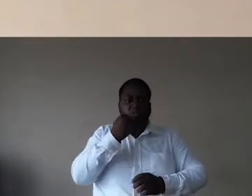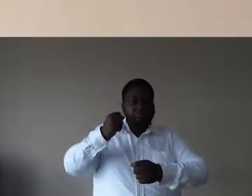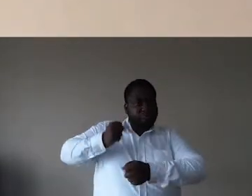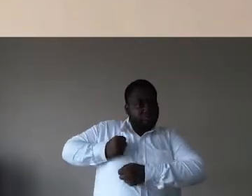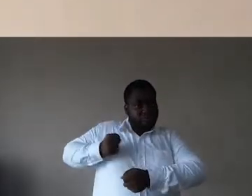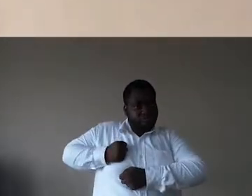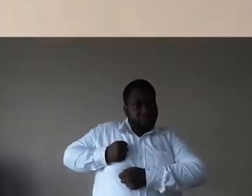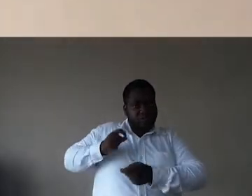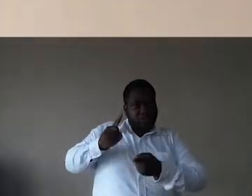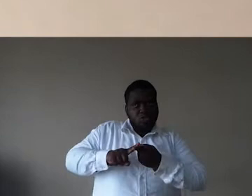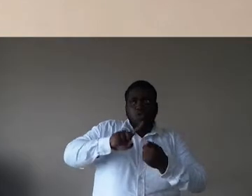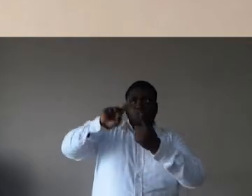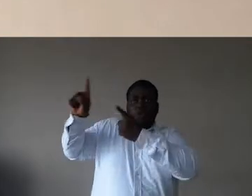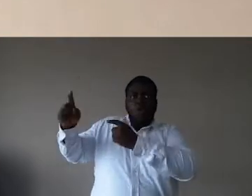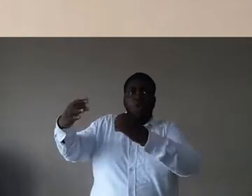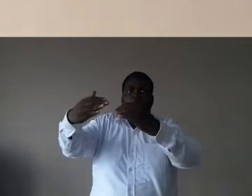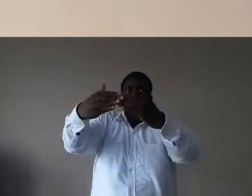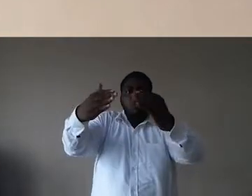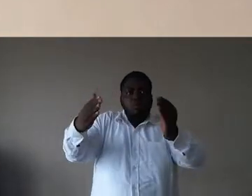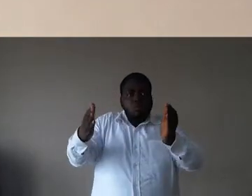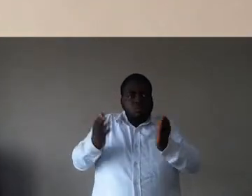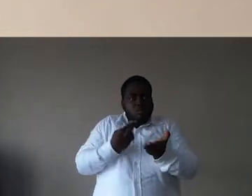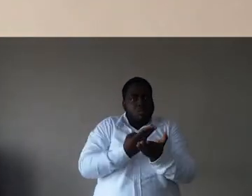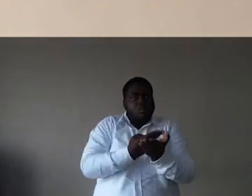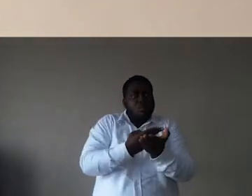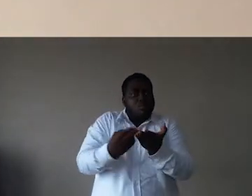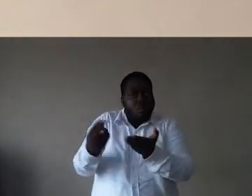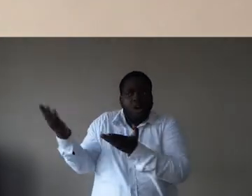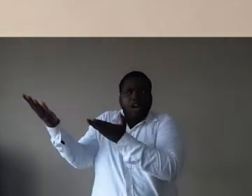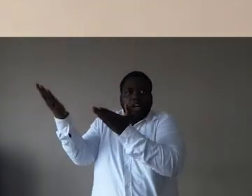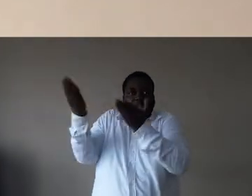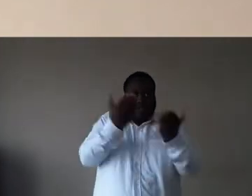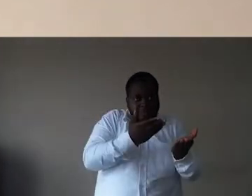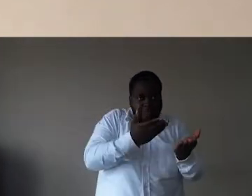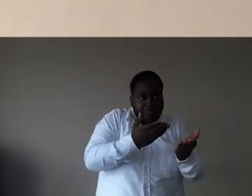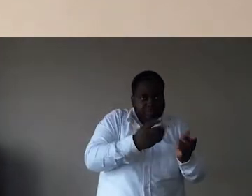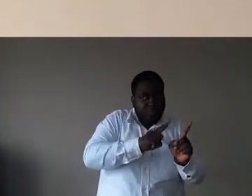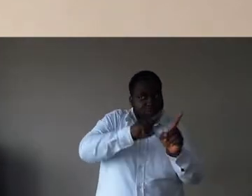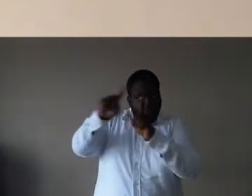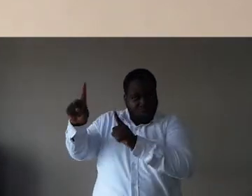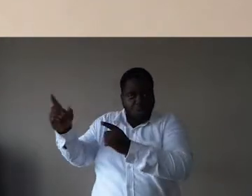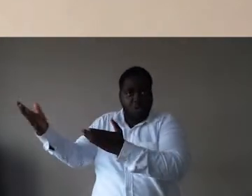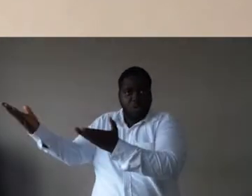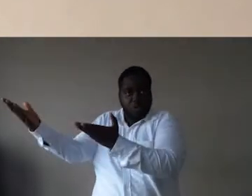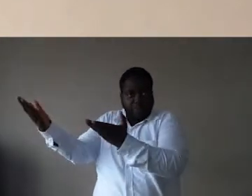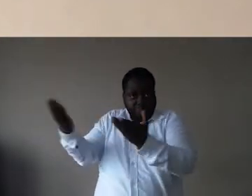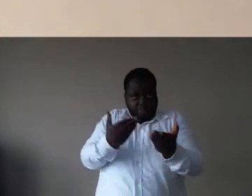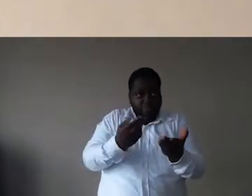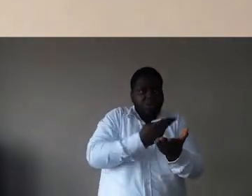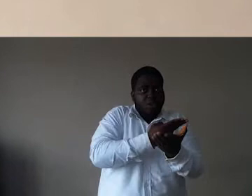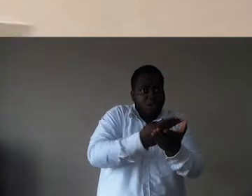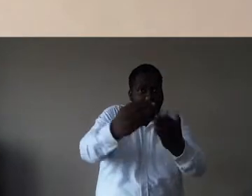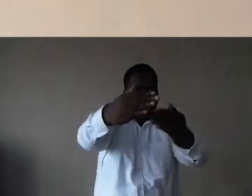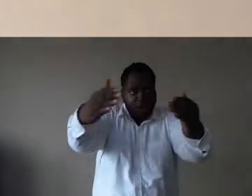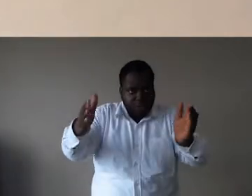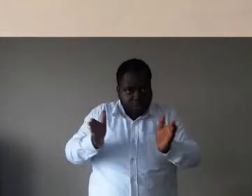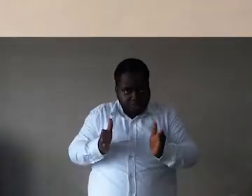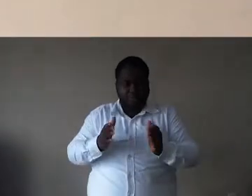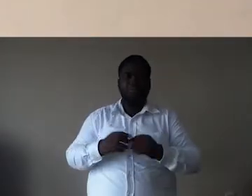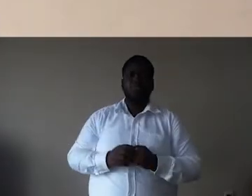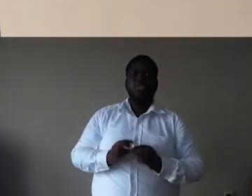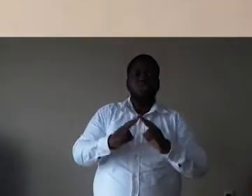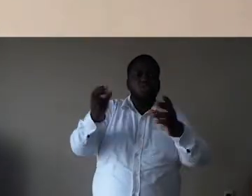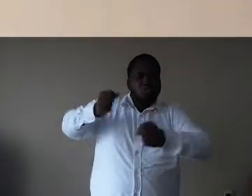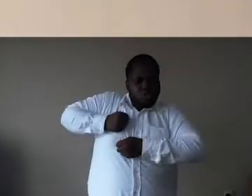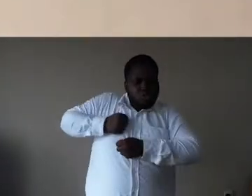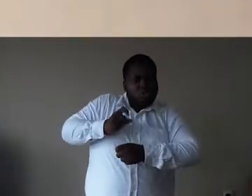a cart, and in bringing that cart, the Bible tells us the oxen stumbled. So the Ark of the Covenant was about to fall. When